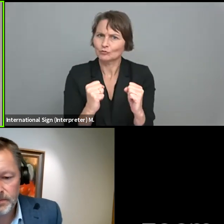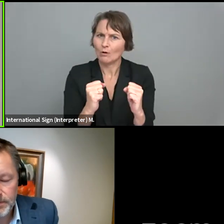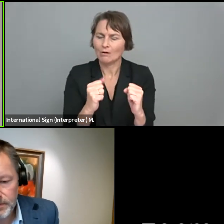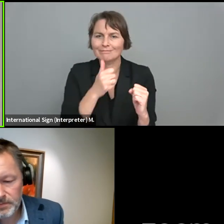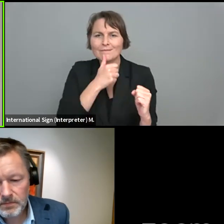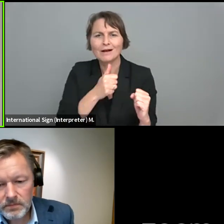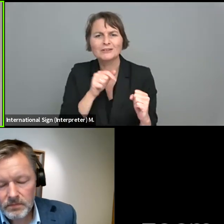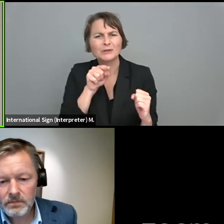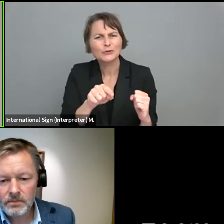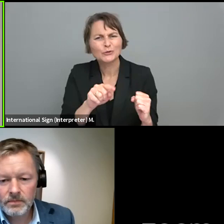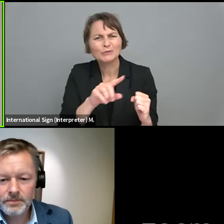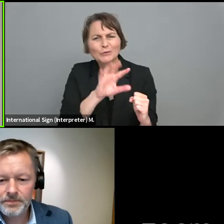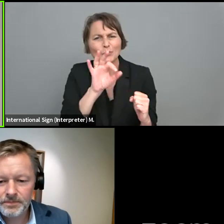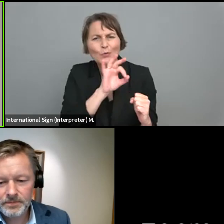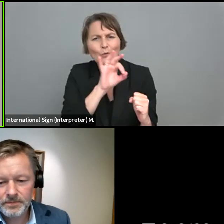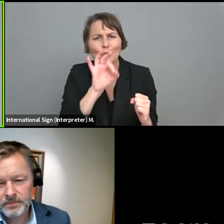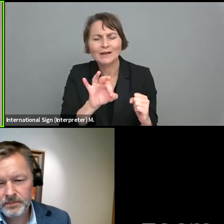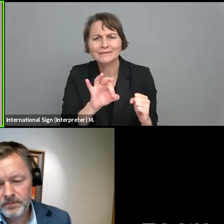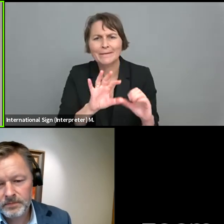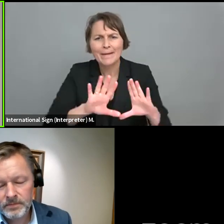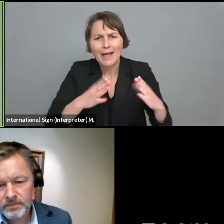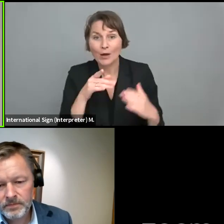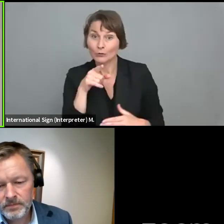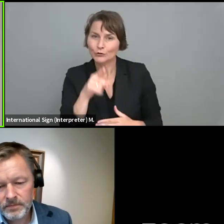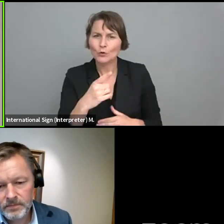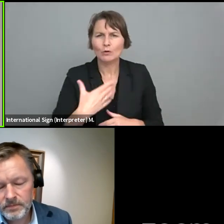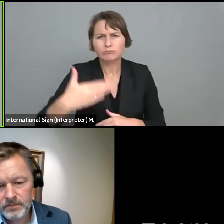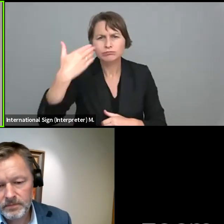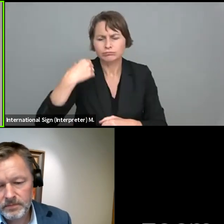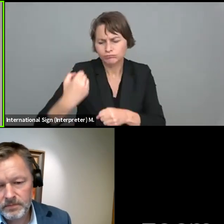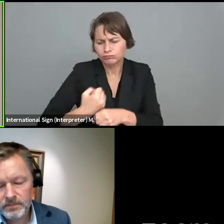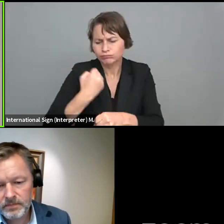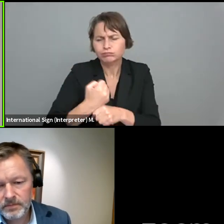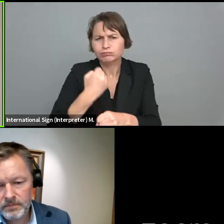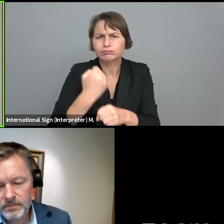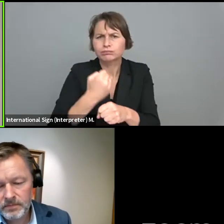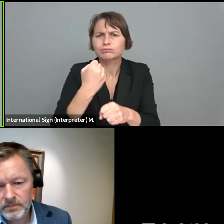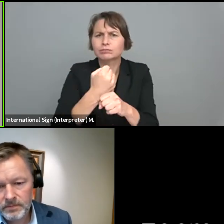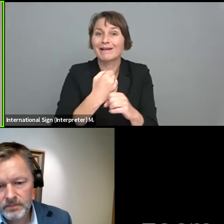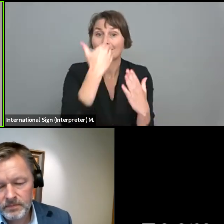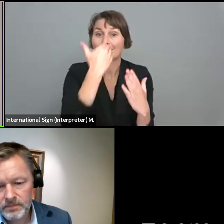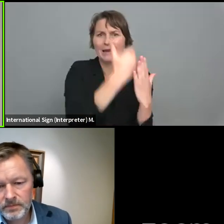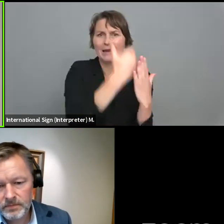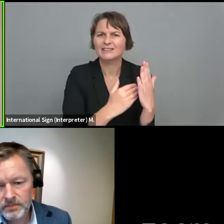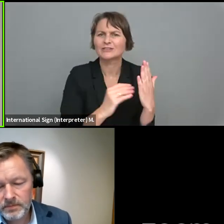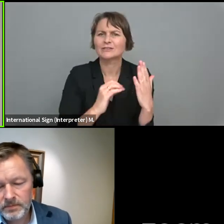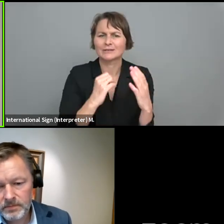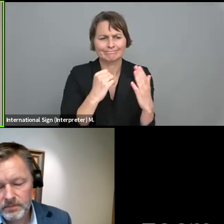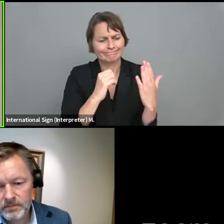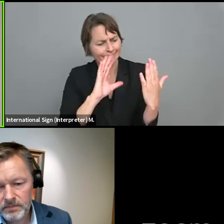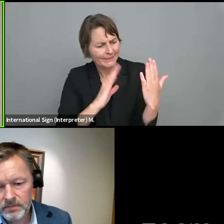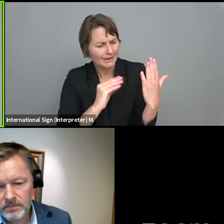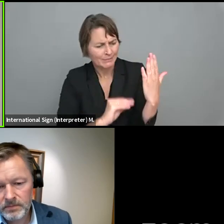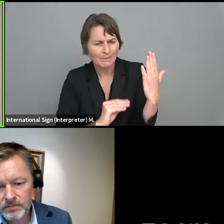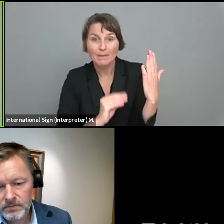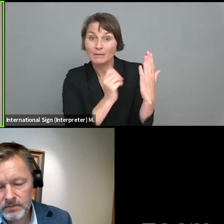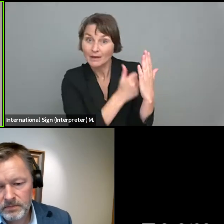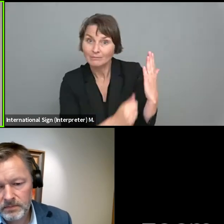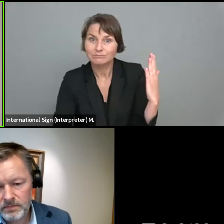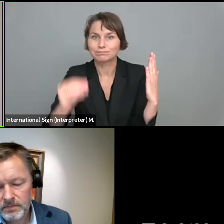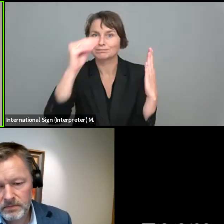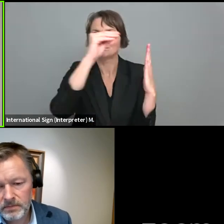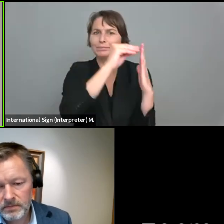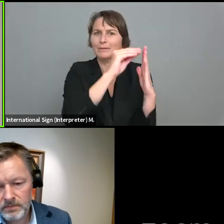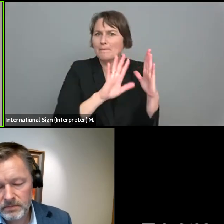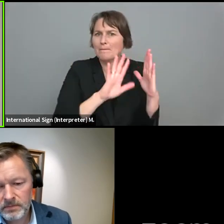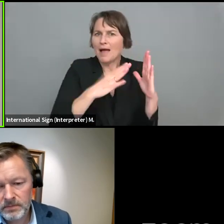this topic at the top of your national and international priorities, resulting in the adoption of the equal pay